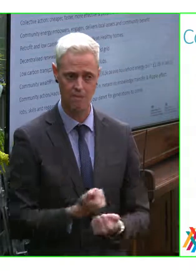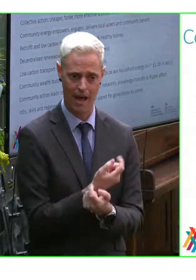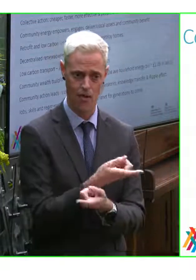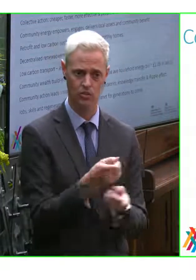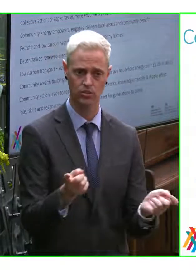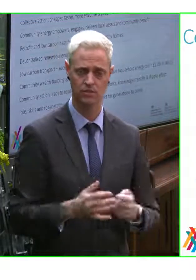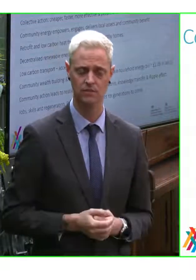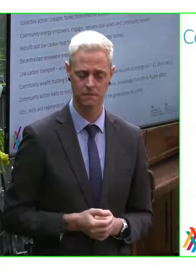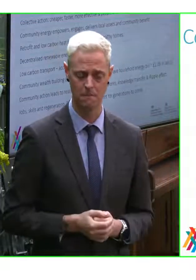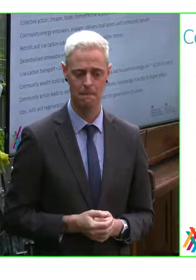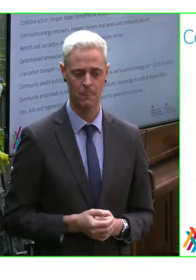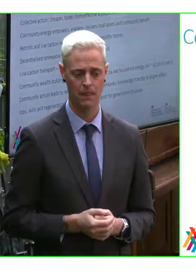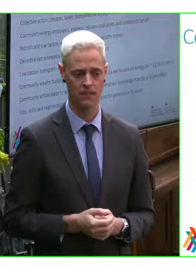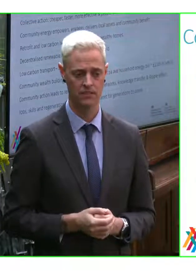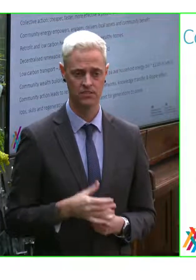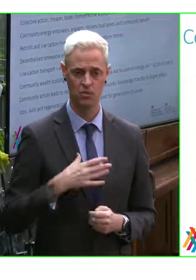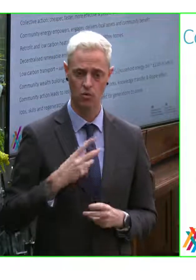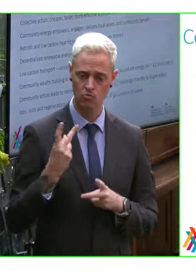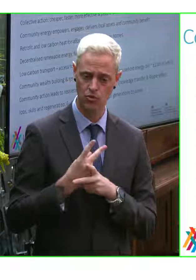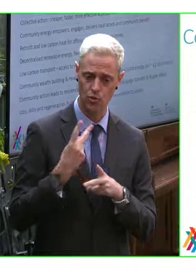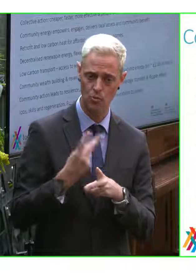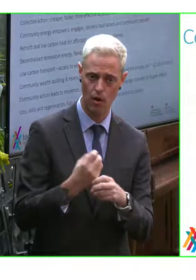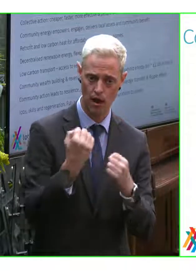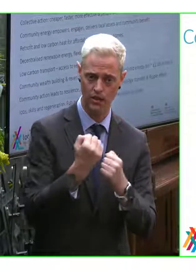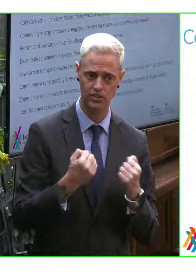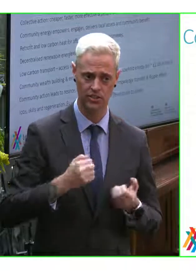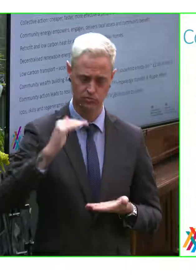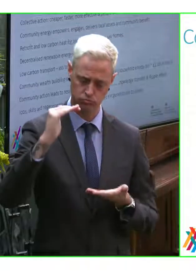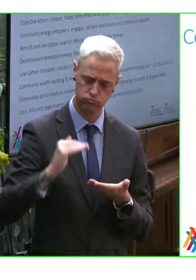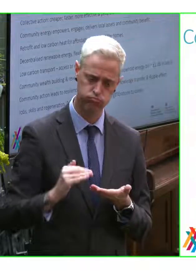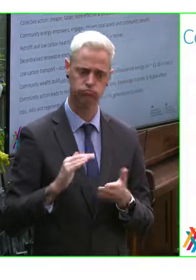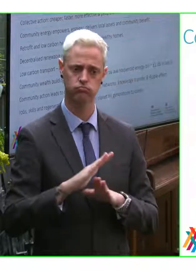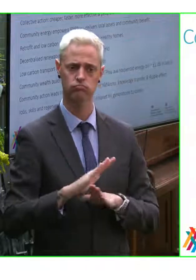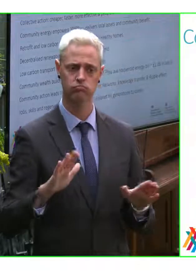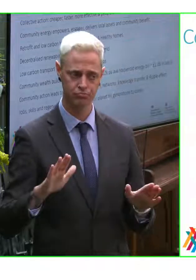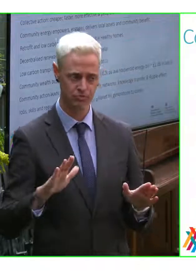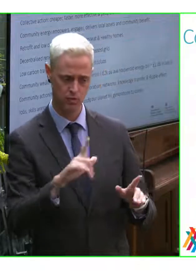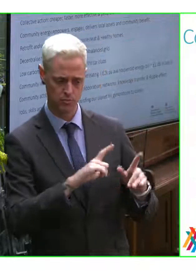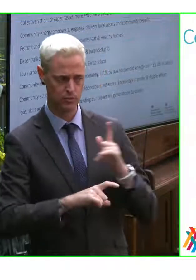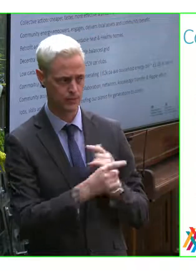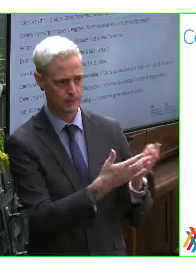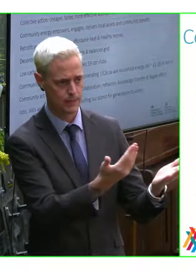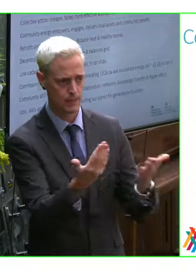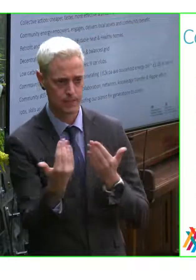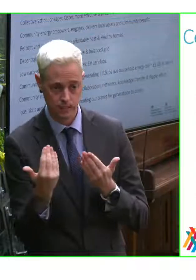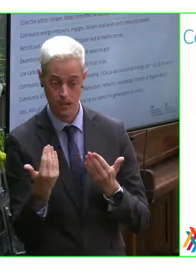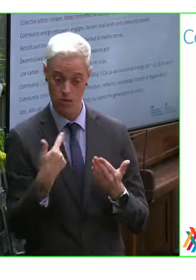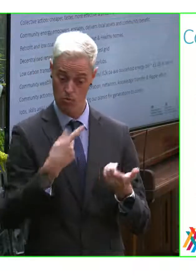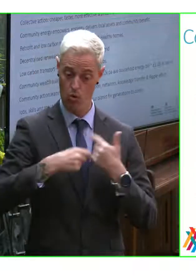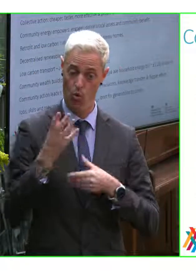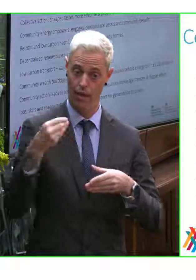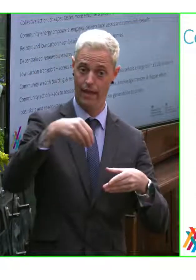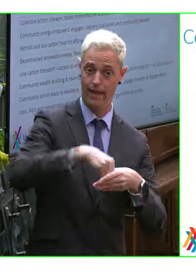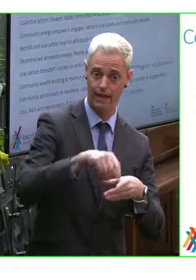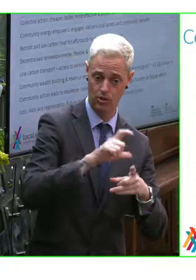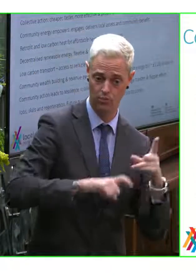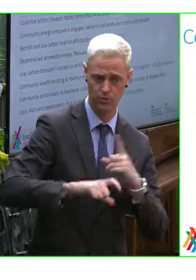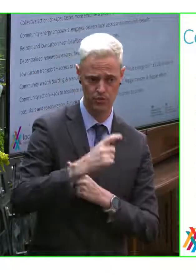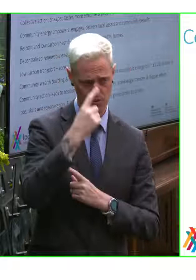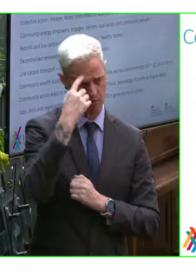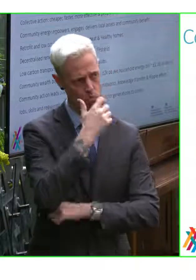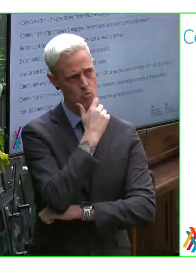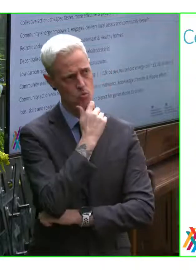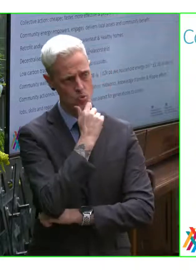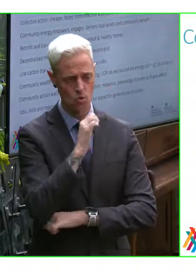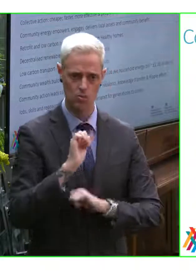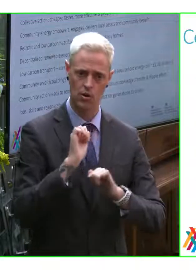about decentralised renewable energy and localised balancing. How do we get communities on board? We're all members of a community, and you think about how you're going